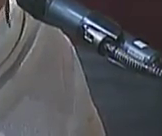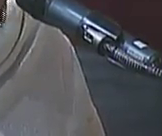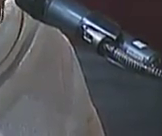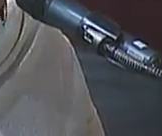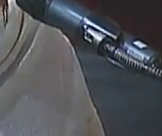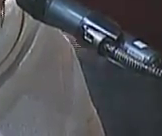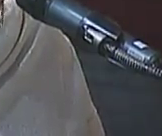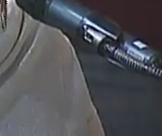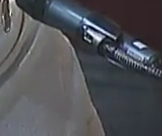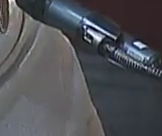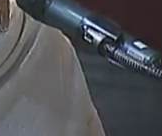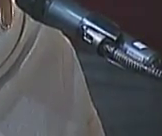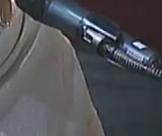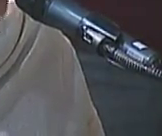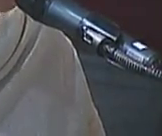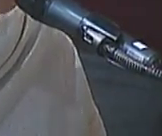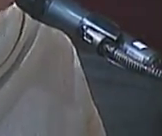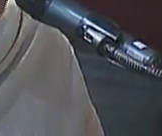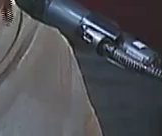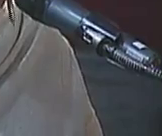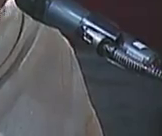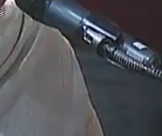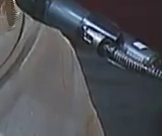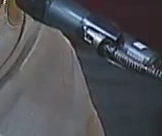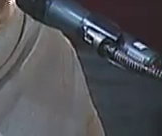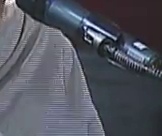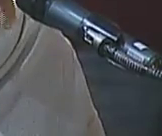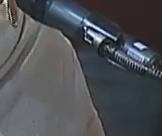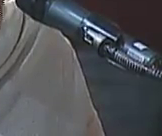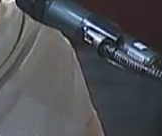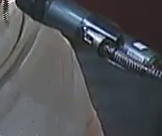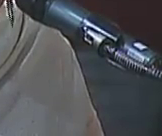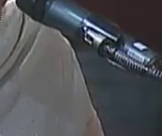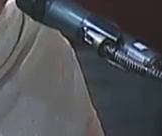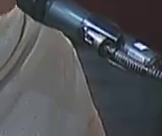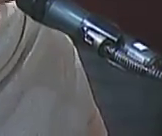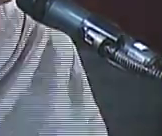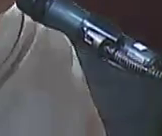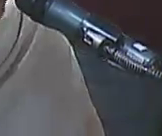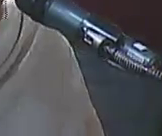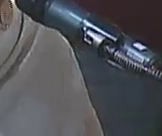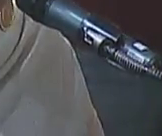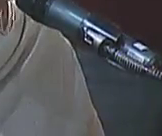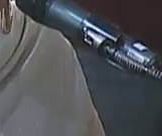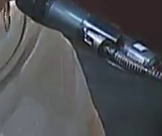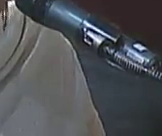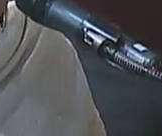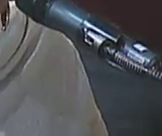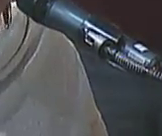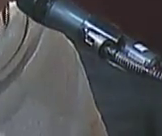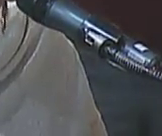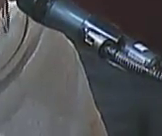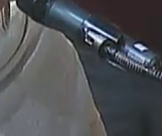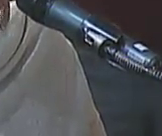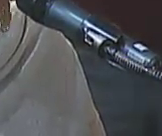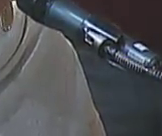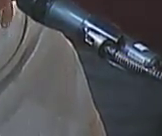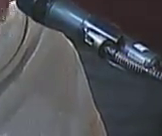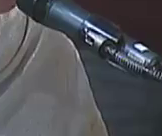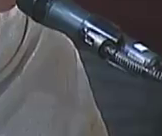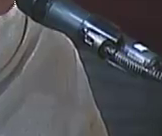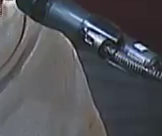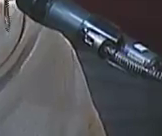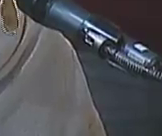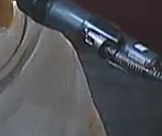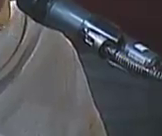1970, the district has received more than $9 million in grants from WHAS Crusade for Children, which have resulted